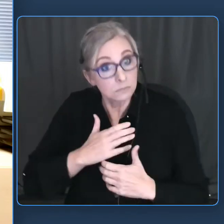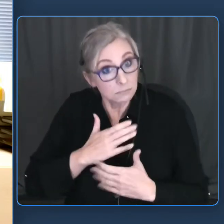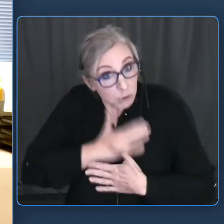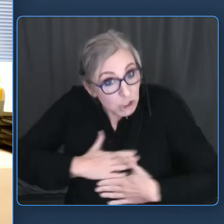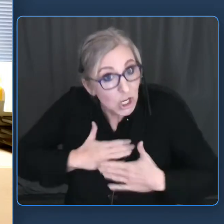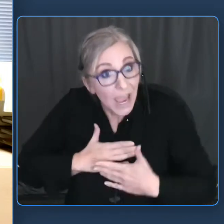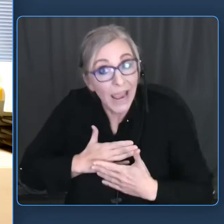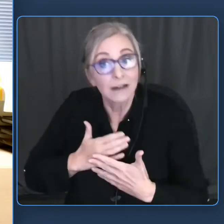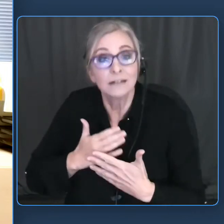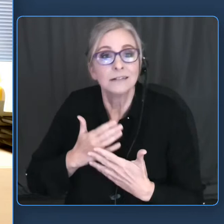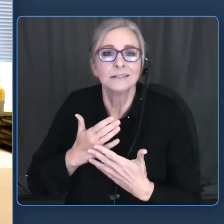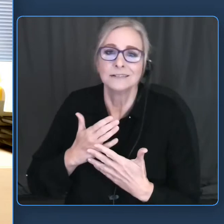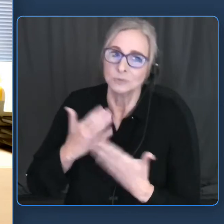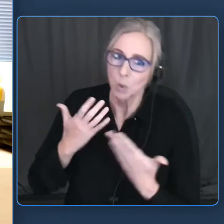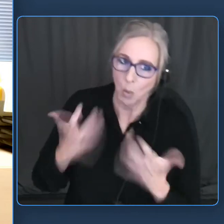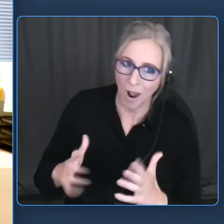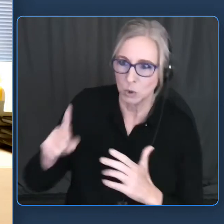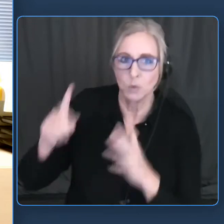decisions for them.